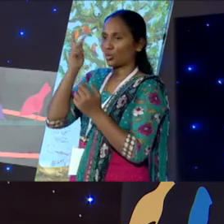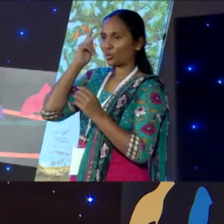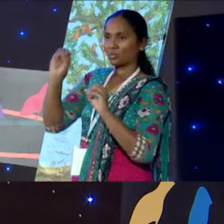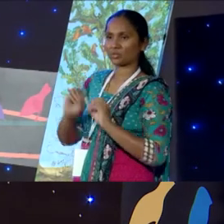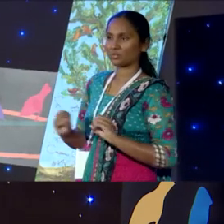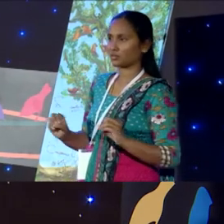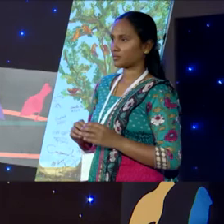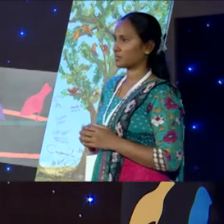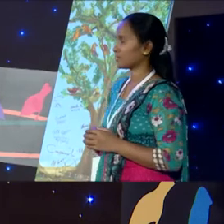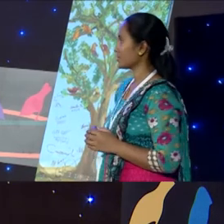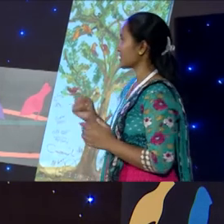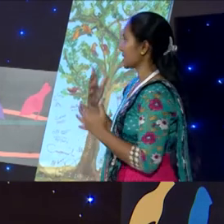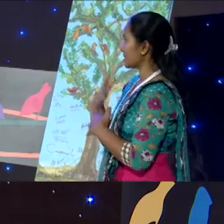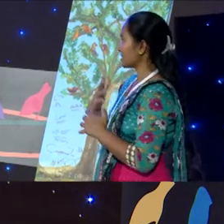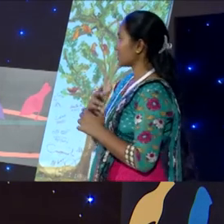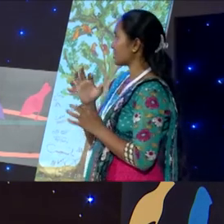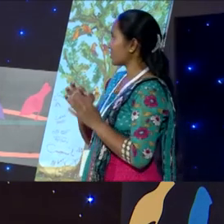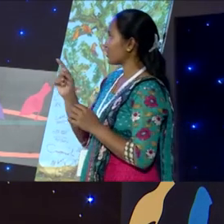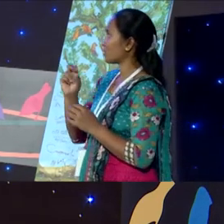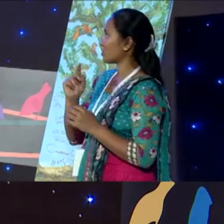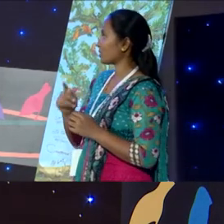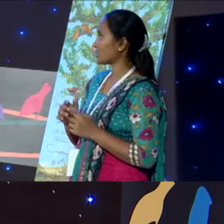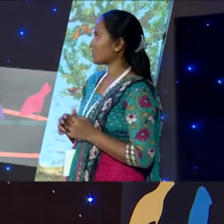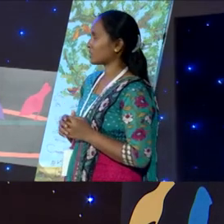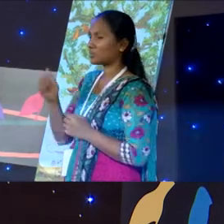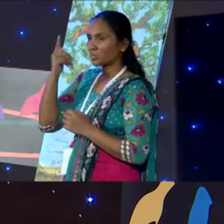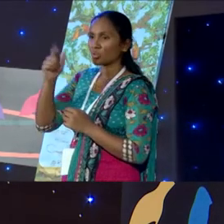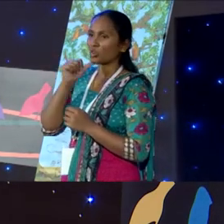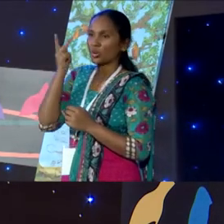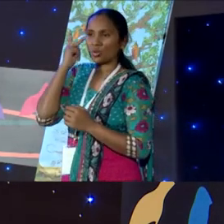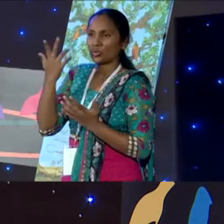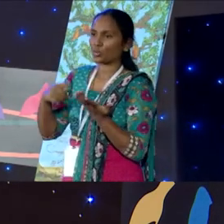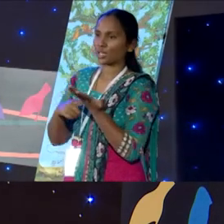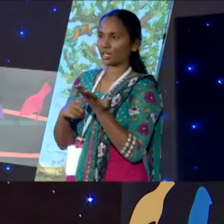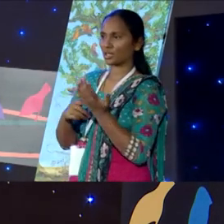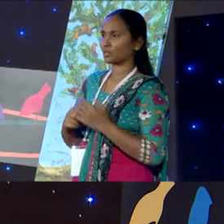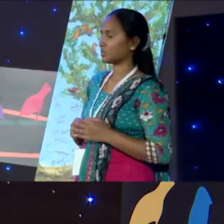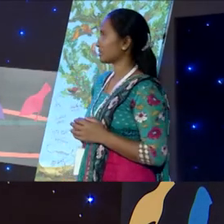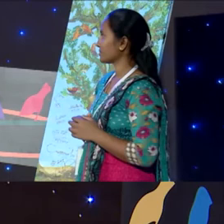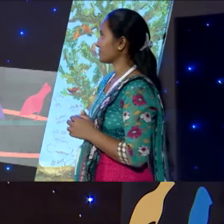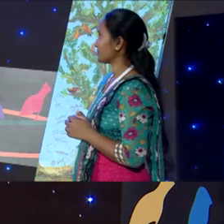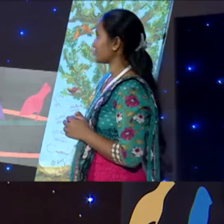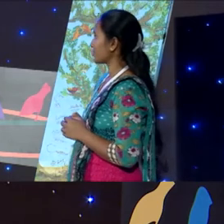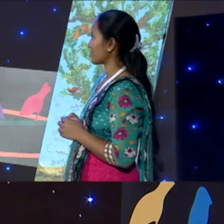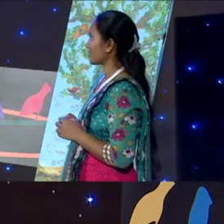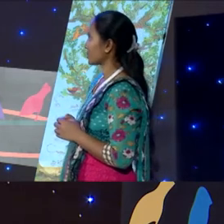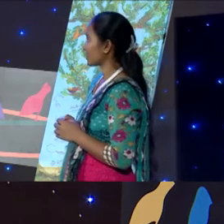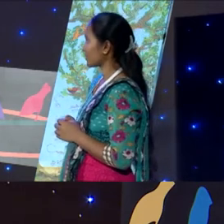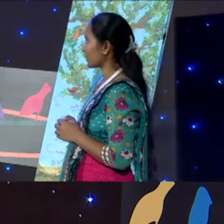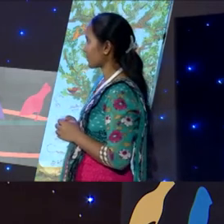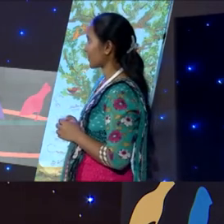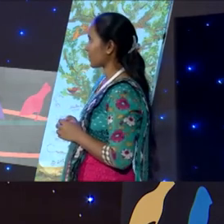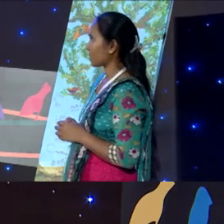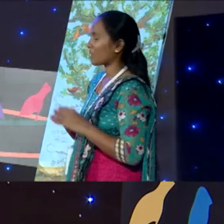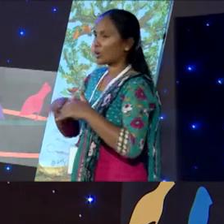you're scared right now. You think you're not going to be okay because you don't know how to use technology. He said, make a dating app. I was like, dating app? I don't know